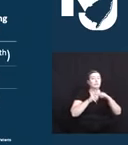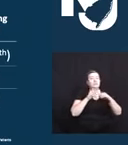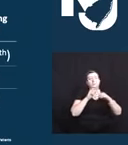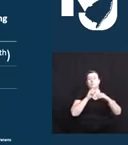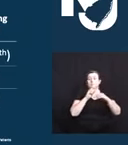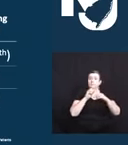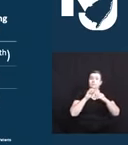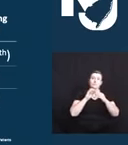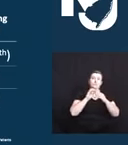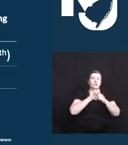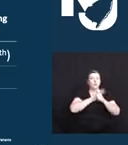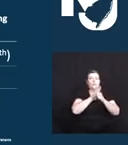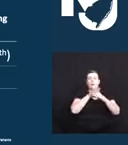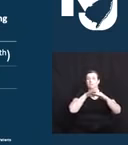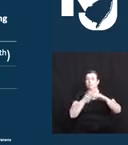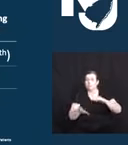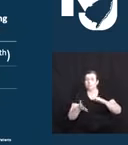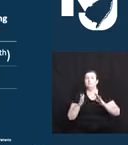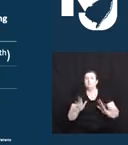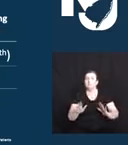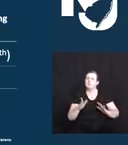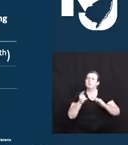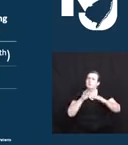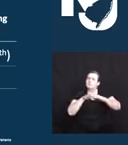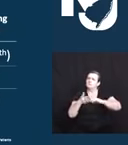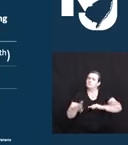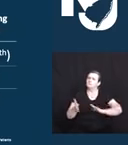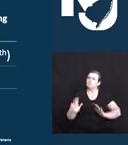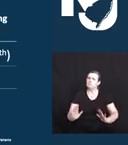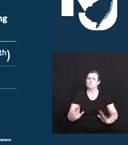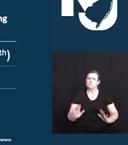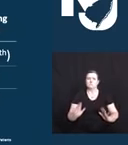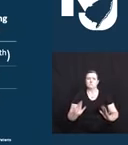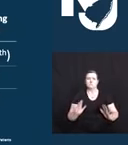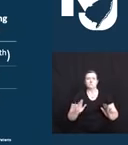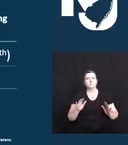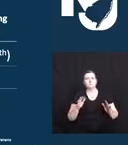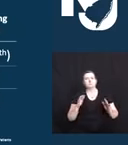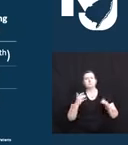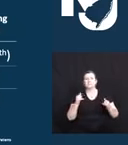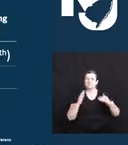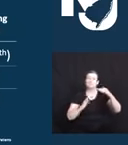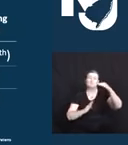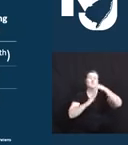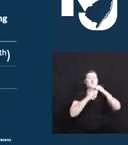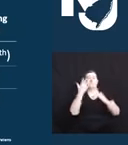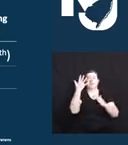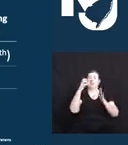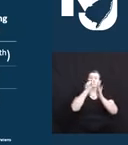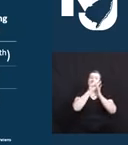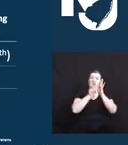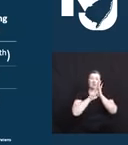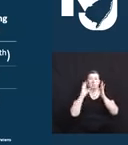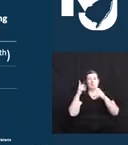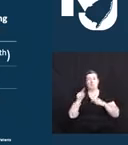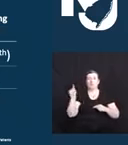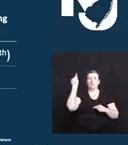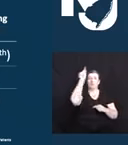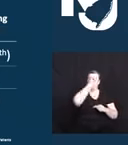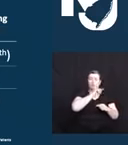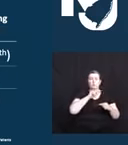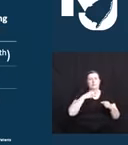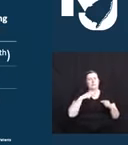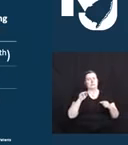and let's continue to do so till we get to number 50, we are still a top 5 state in terms of overall hospitalizations and